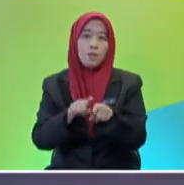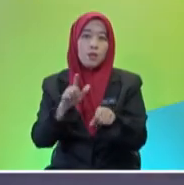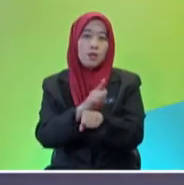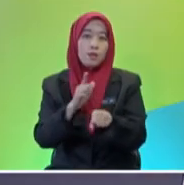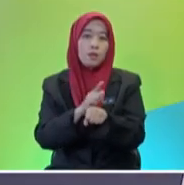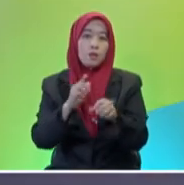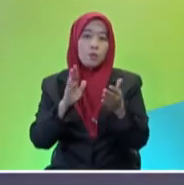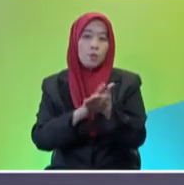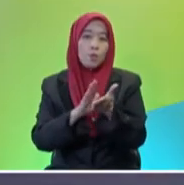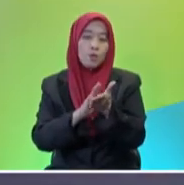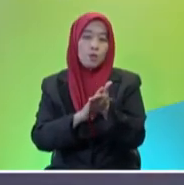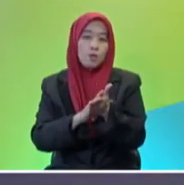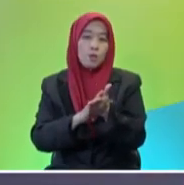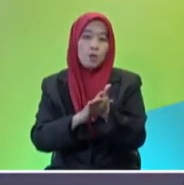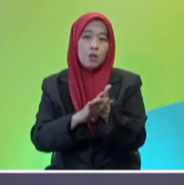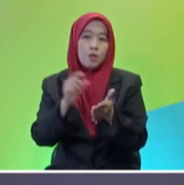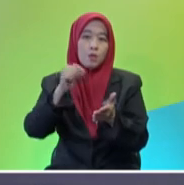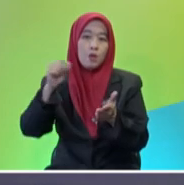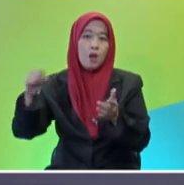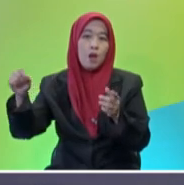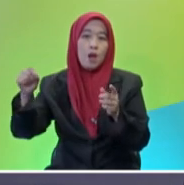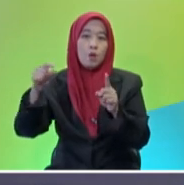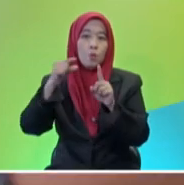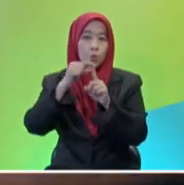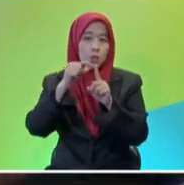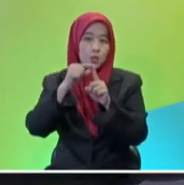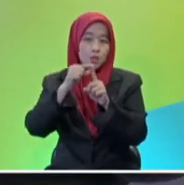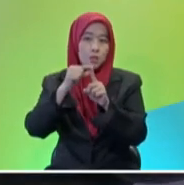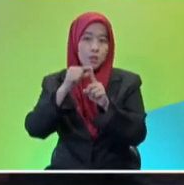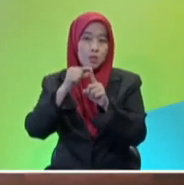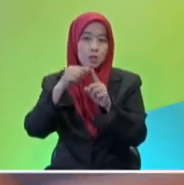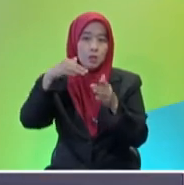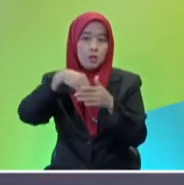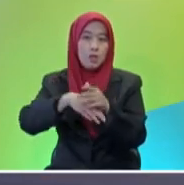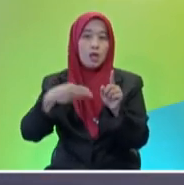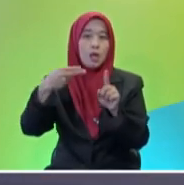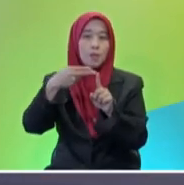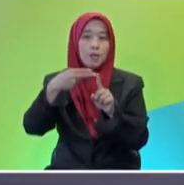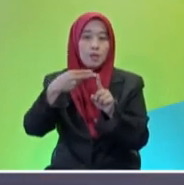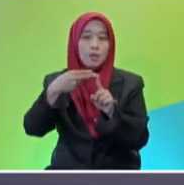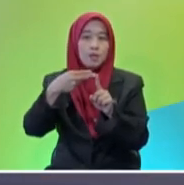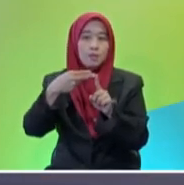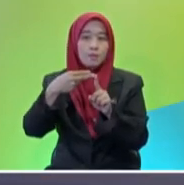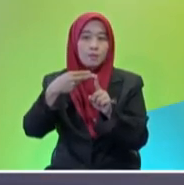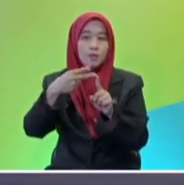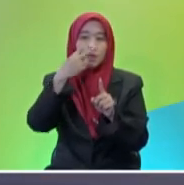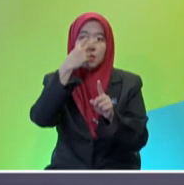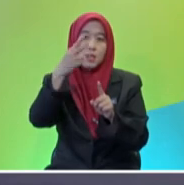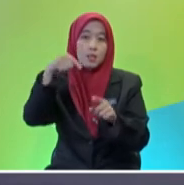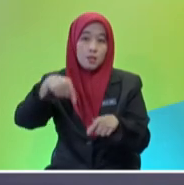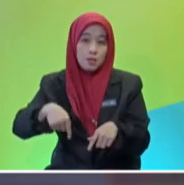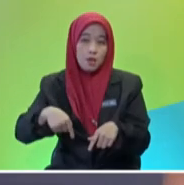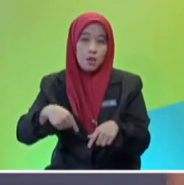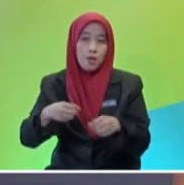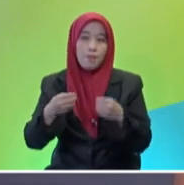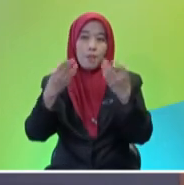we are going to write words in capital letters. Okay, so Shafika, as you can see here, okay, there are, how